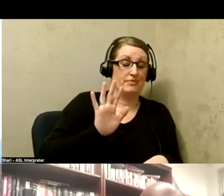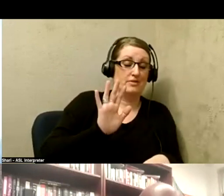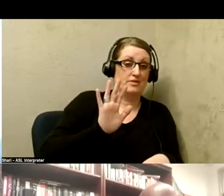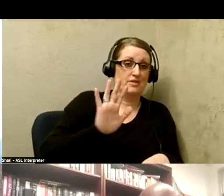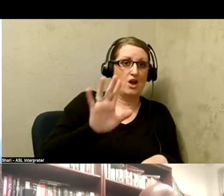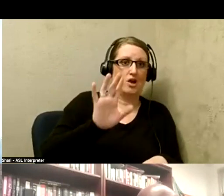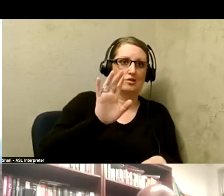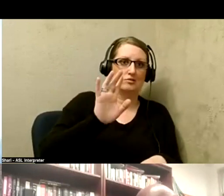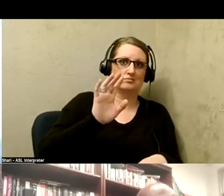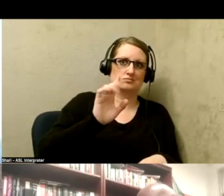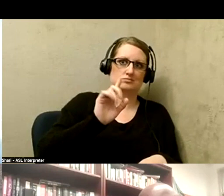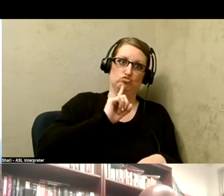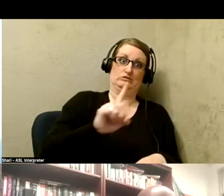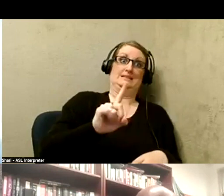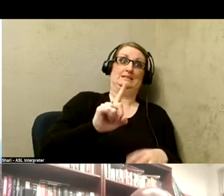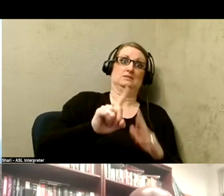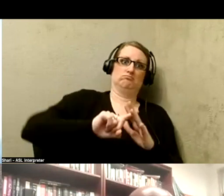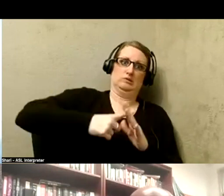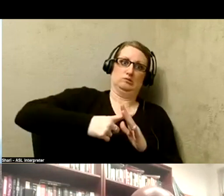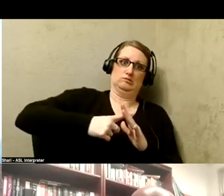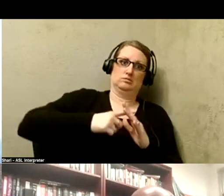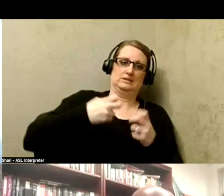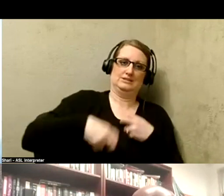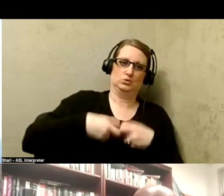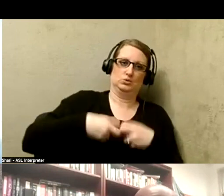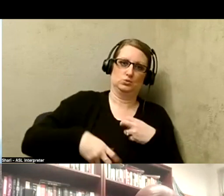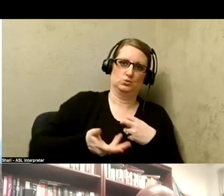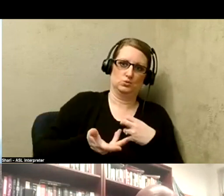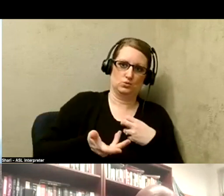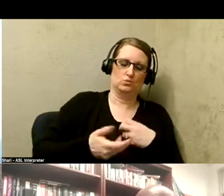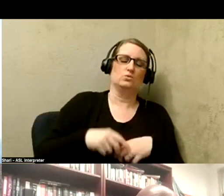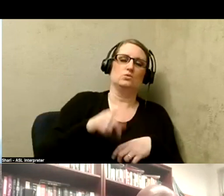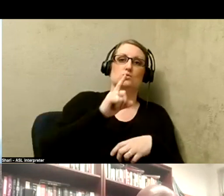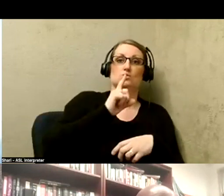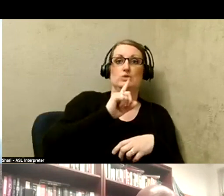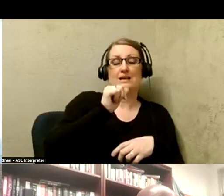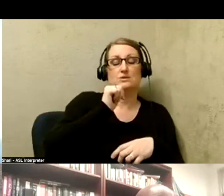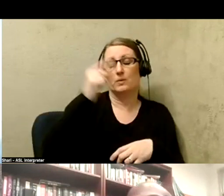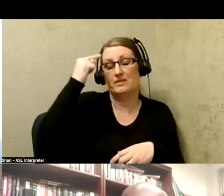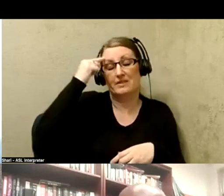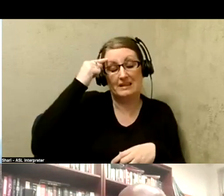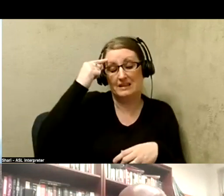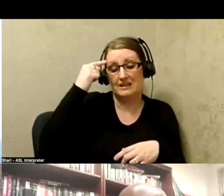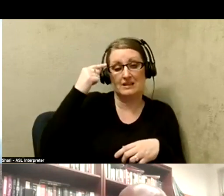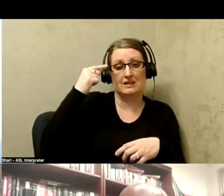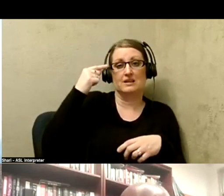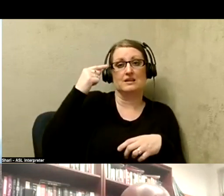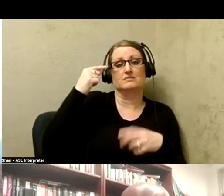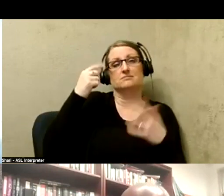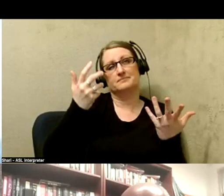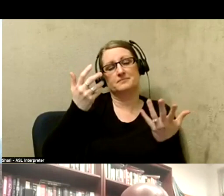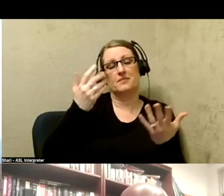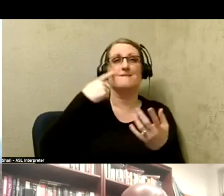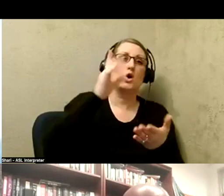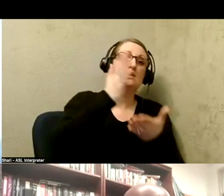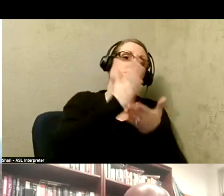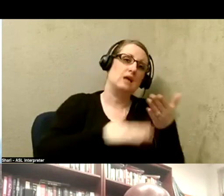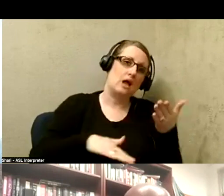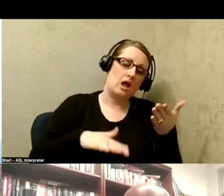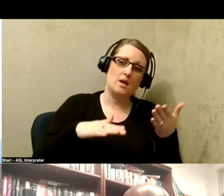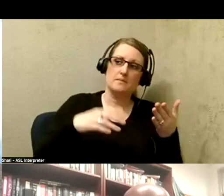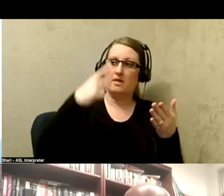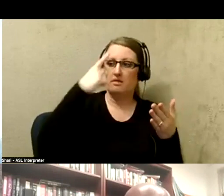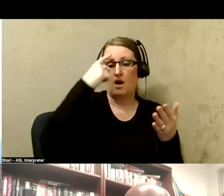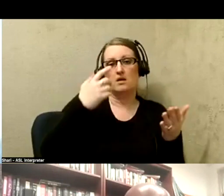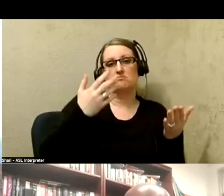underlying problem here. So I don't think that I should say maybe for some they thought that this